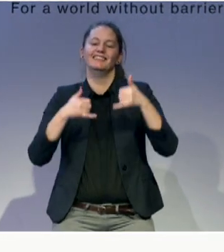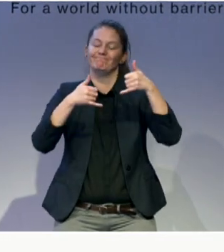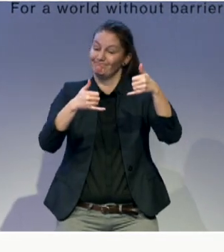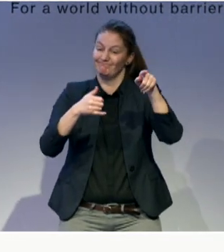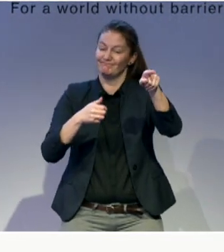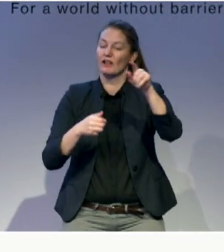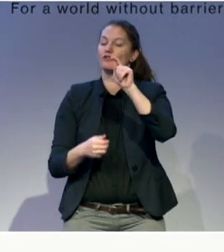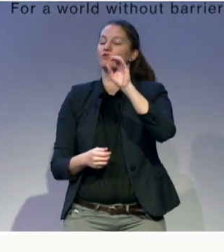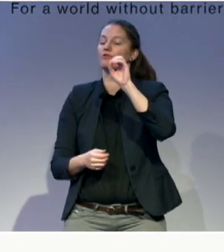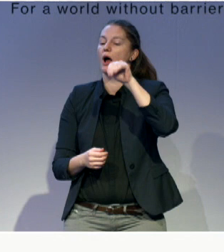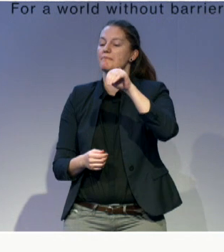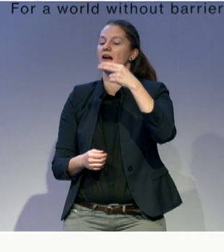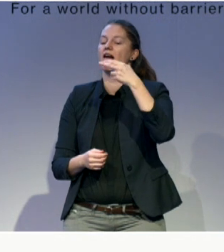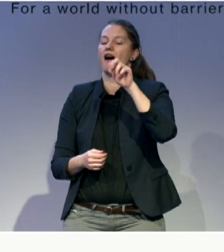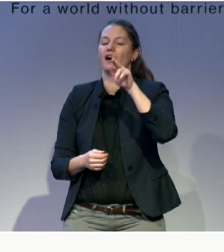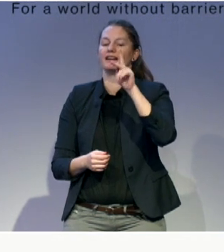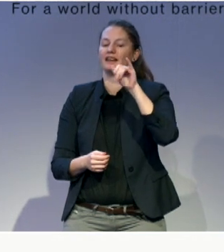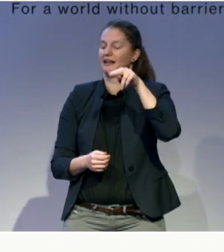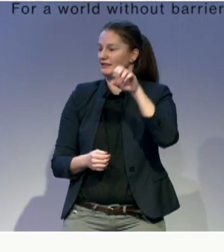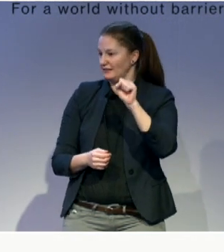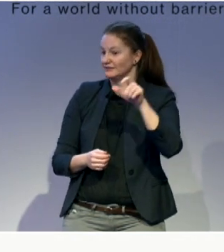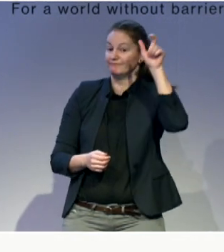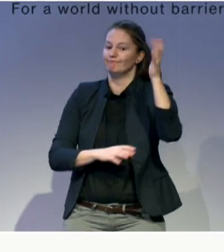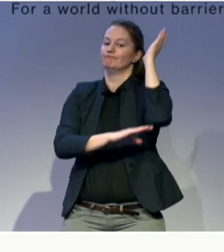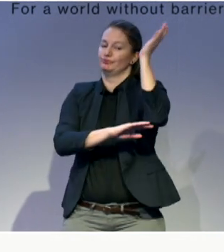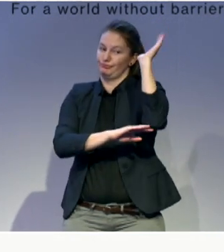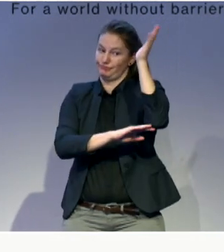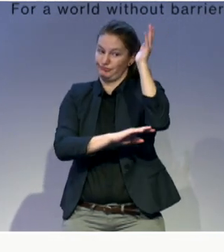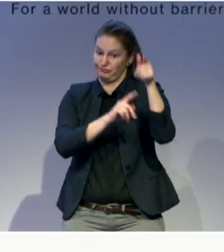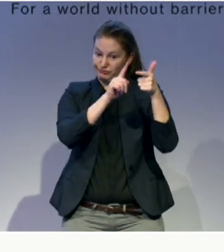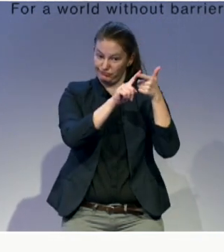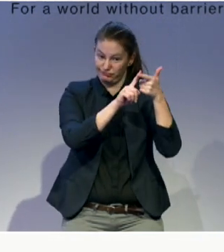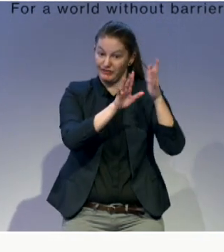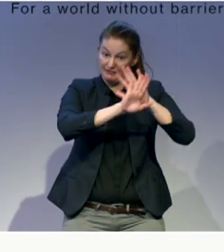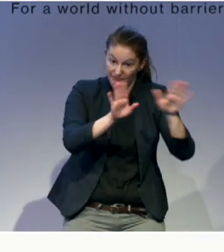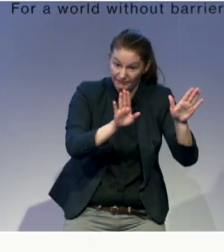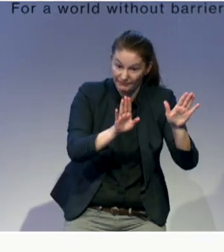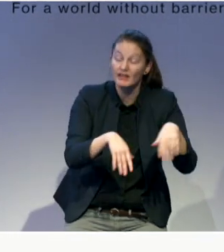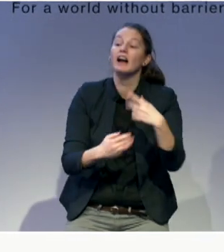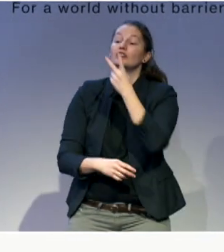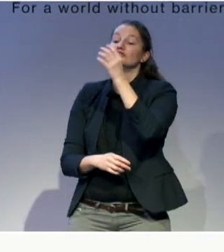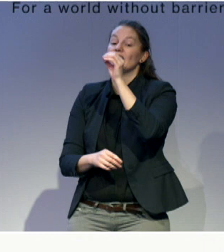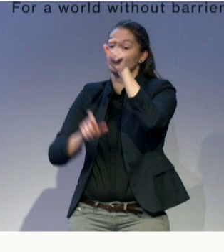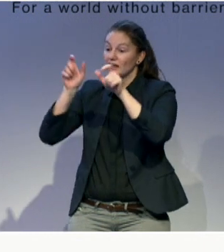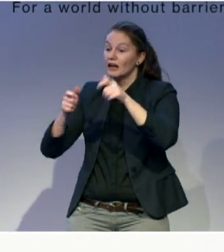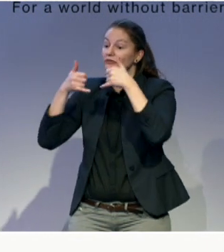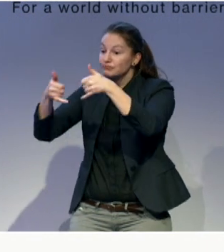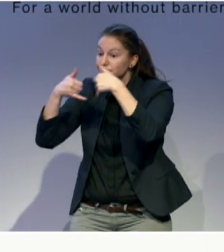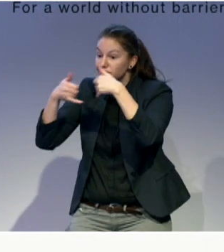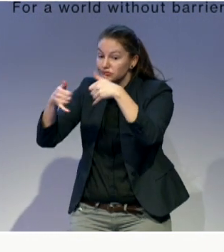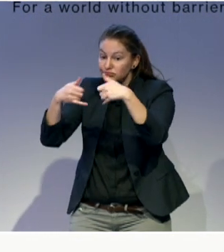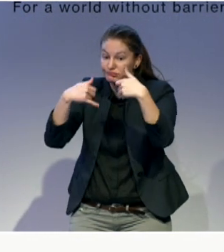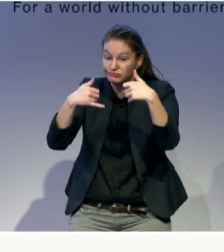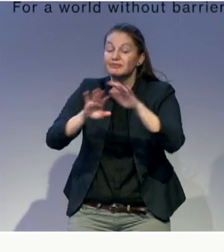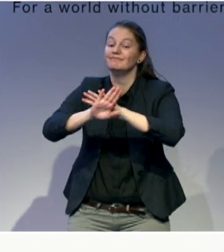to 30 awardees. After that, we're going to have Anastasia Somoza. After that, we're going to have another 20 awardees, and then we're going to